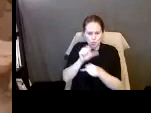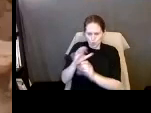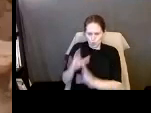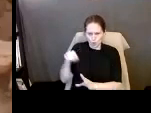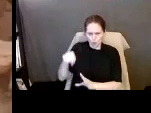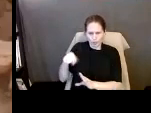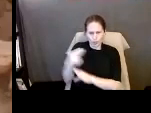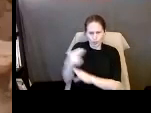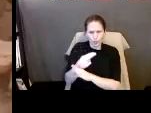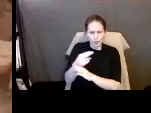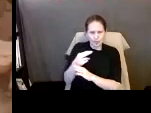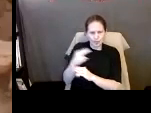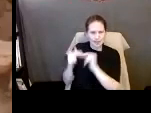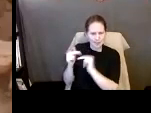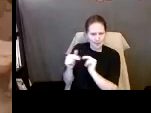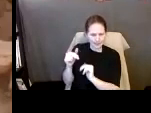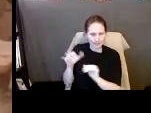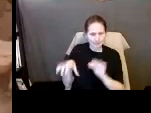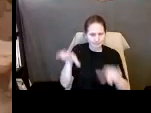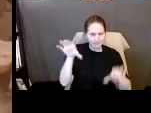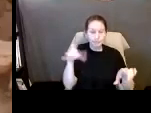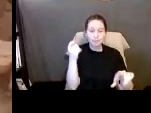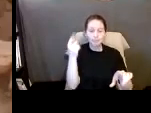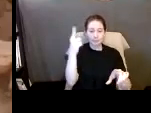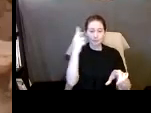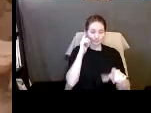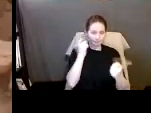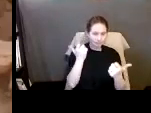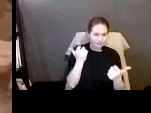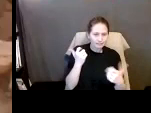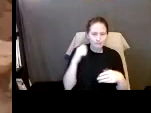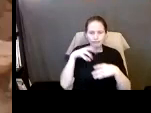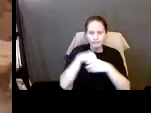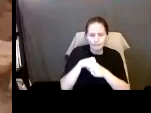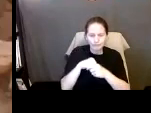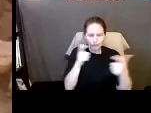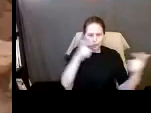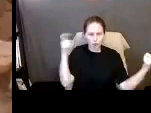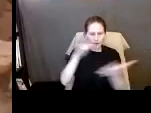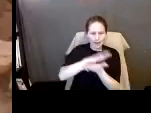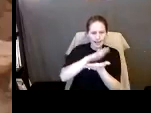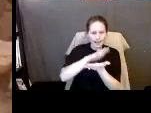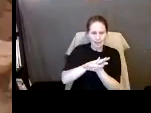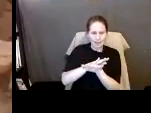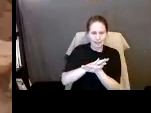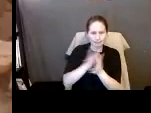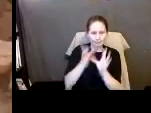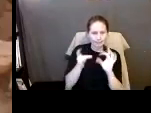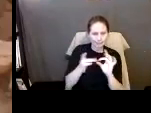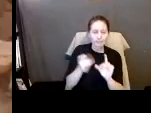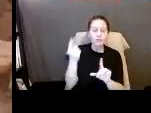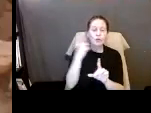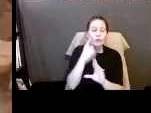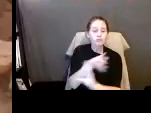these buildings? Now, just to put you into the larger academic conversation, this all stems from previous